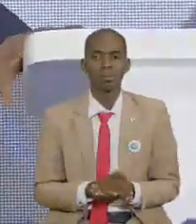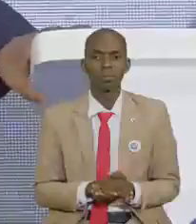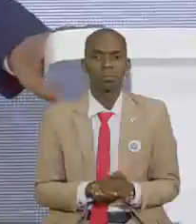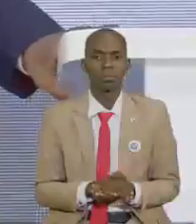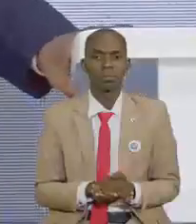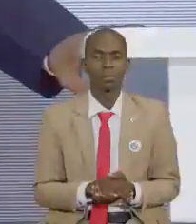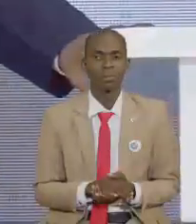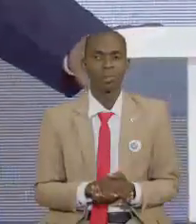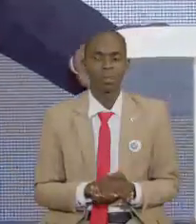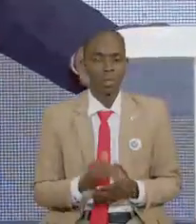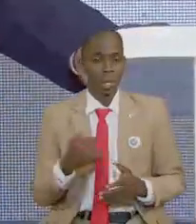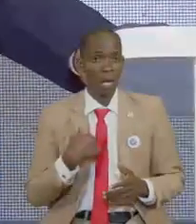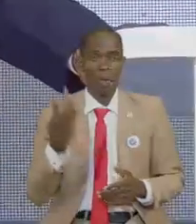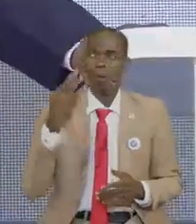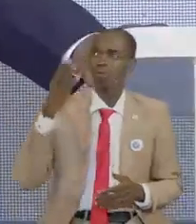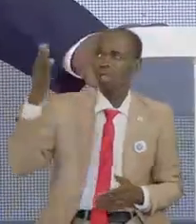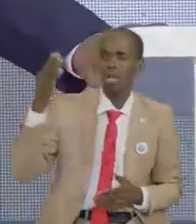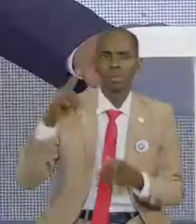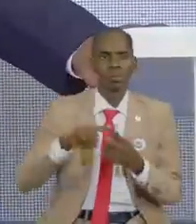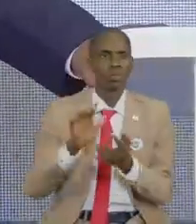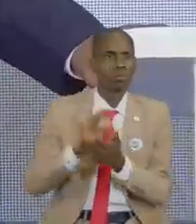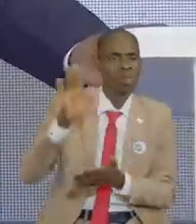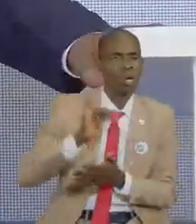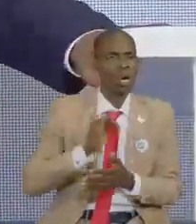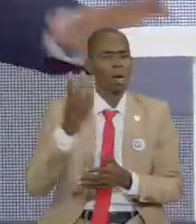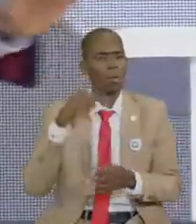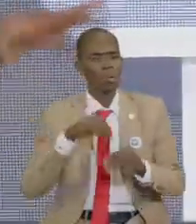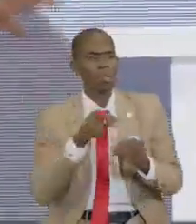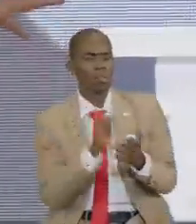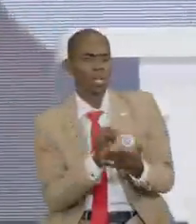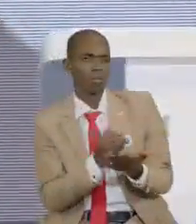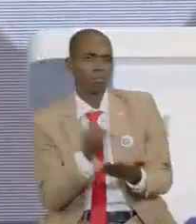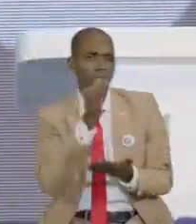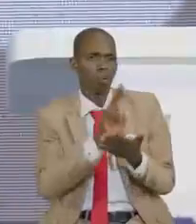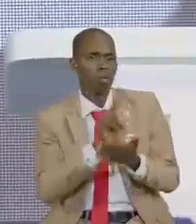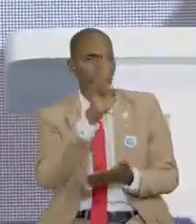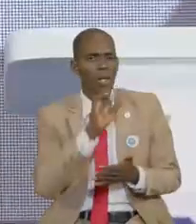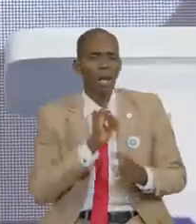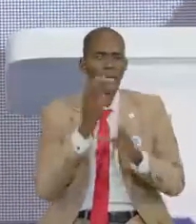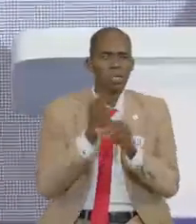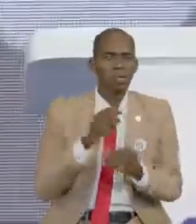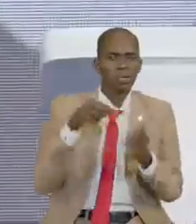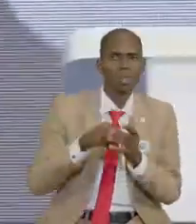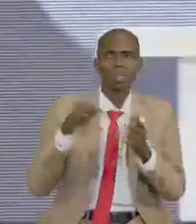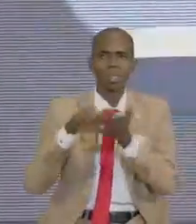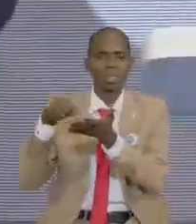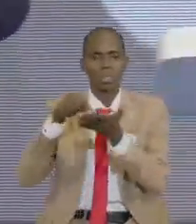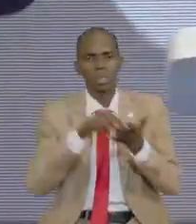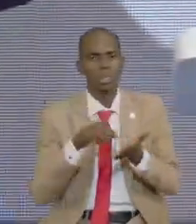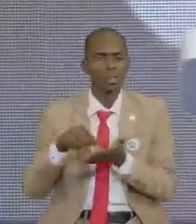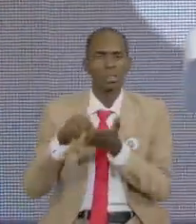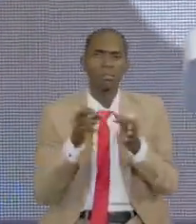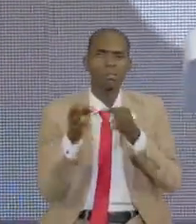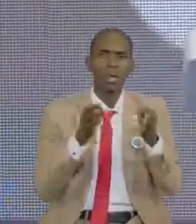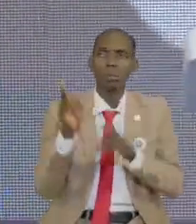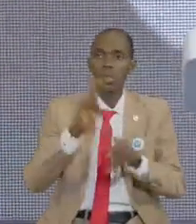I went to that place, to that college, I went to that professional institution, I got this, I did this. When they believe,